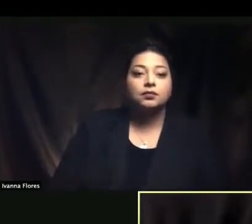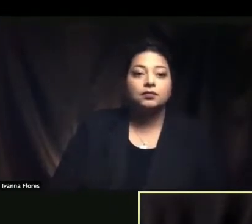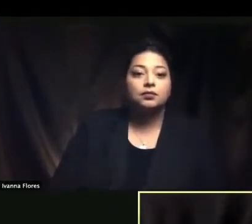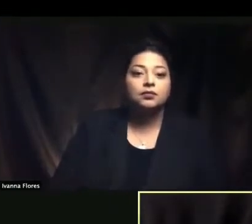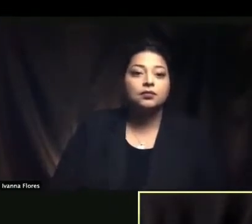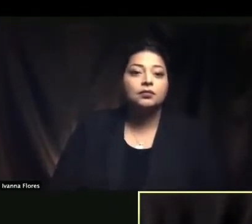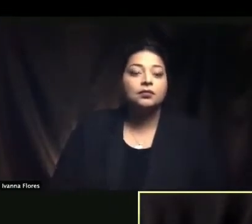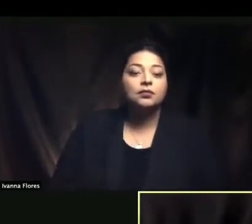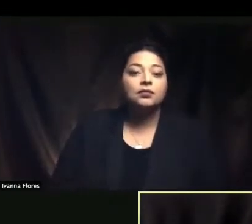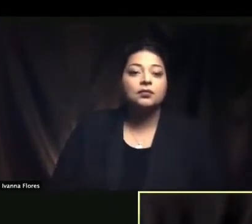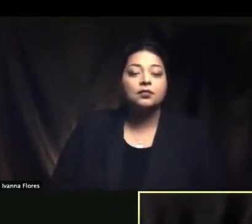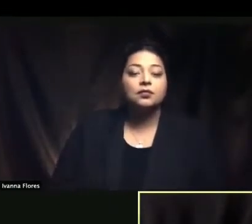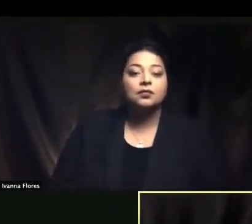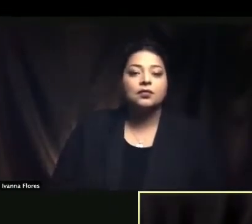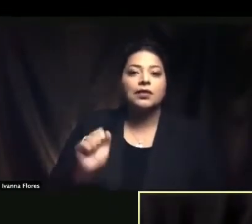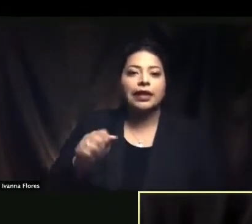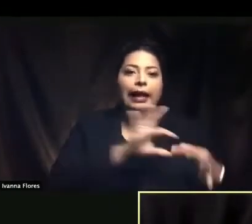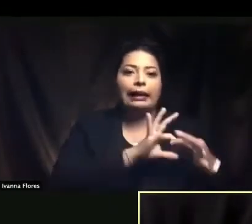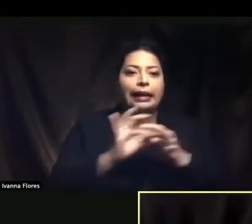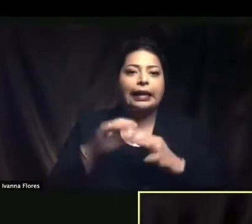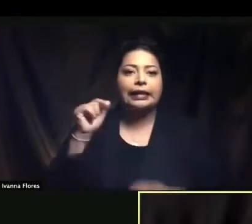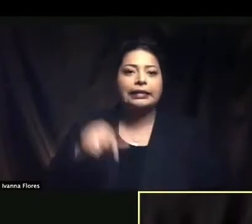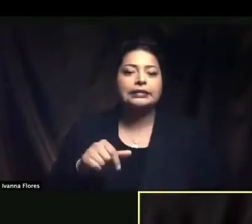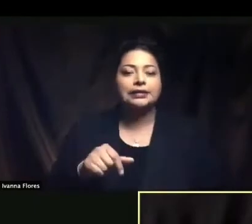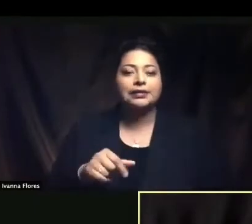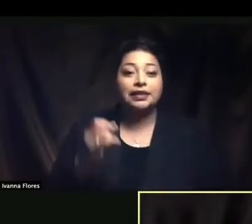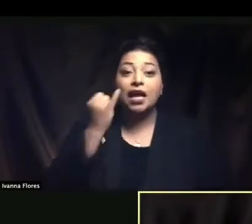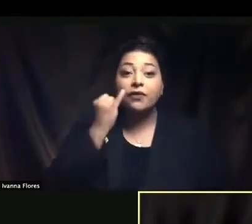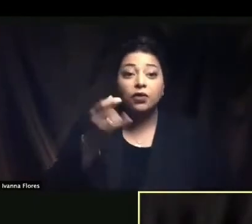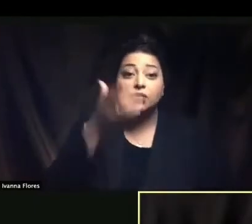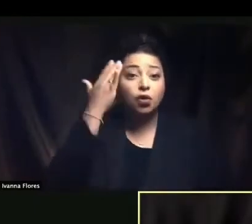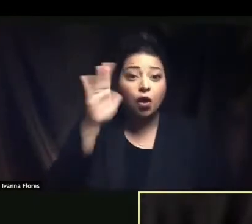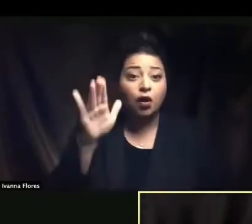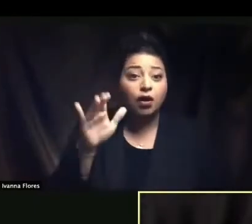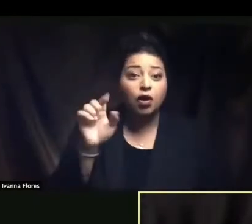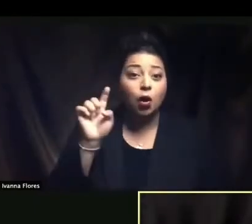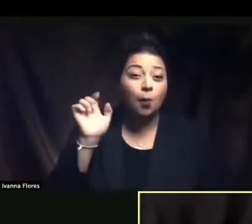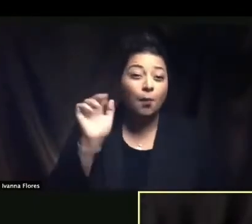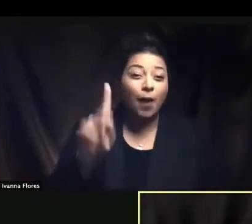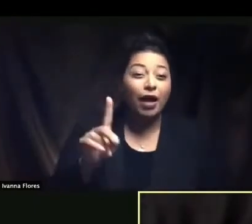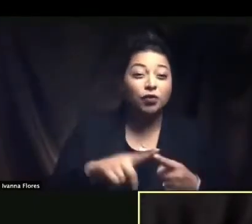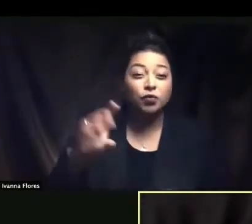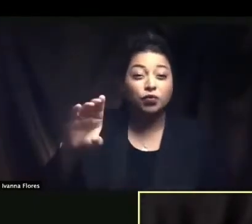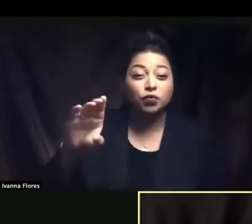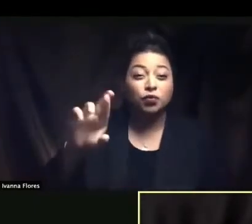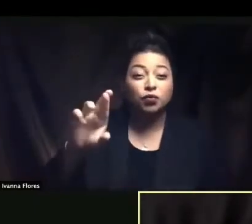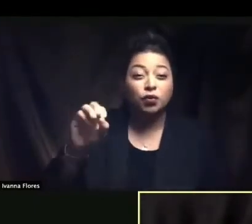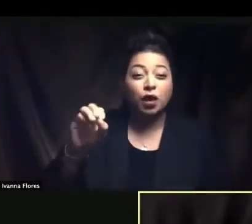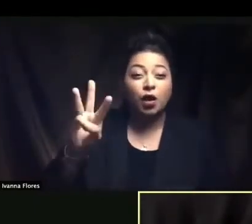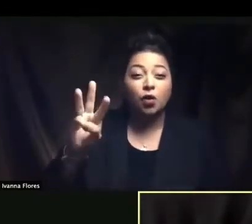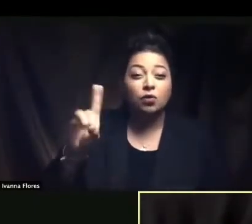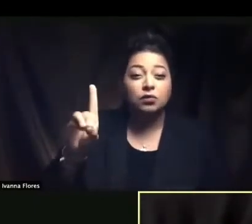linked. By the way, in case you are not aware, if you go back to Crowdcast after this,